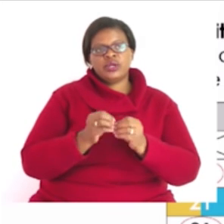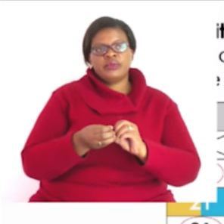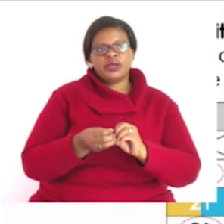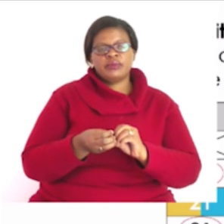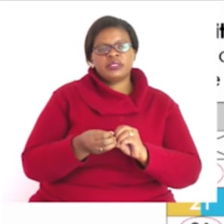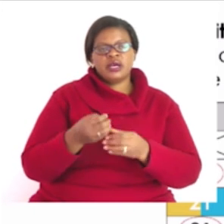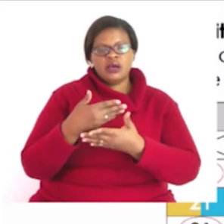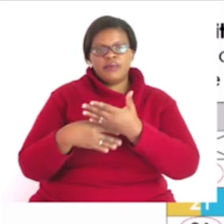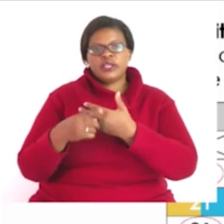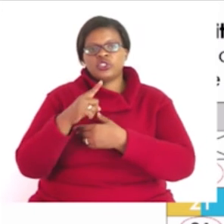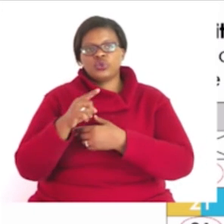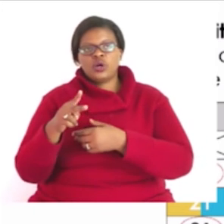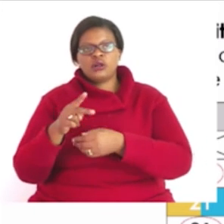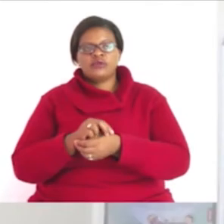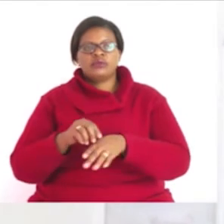page 12.